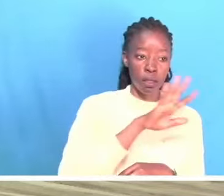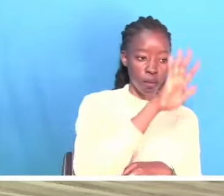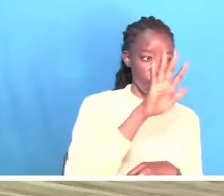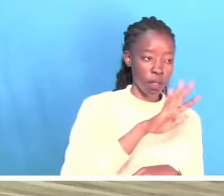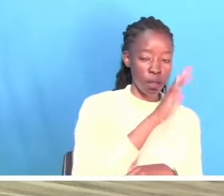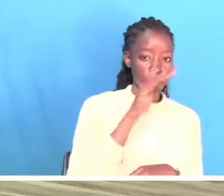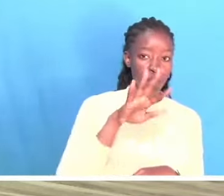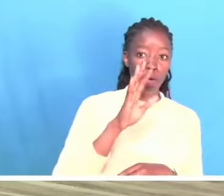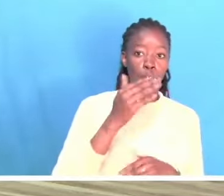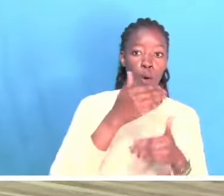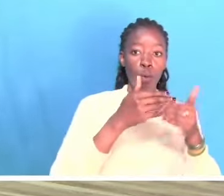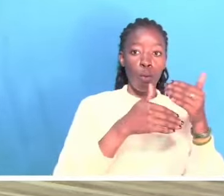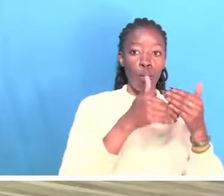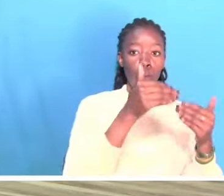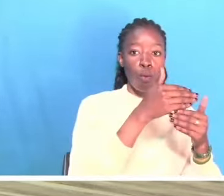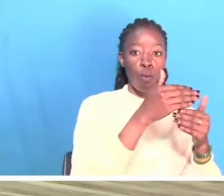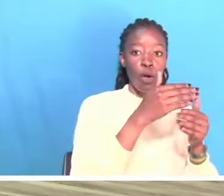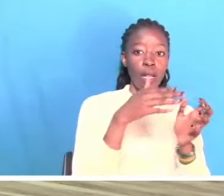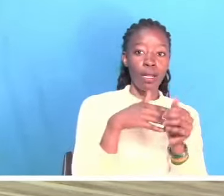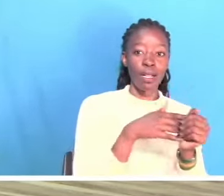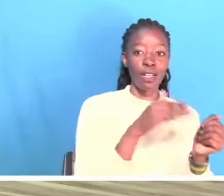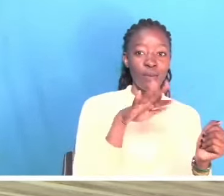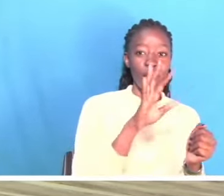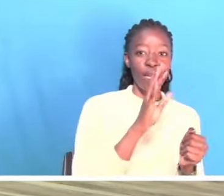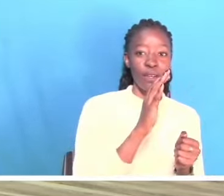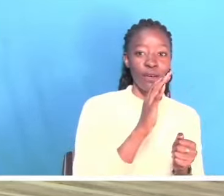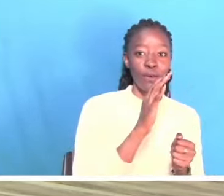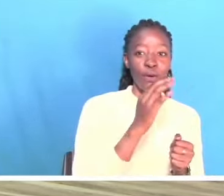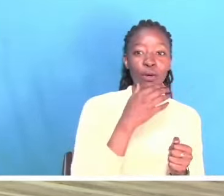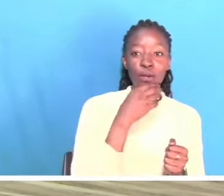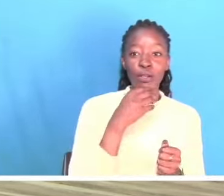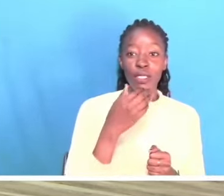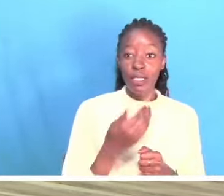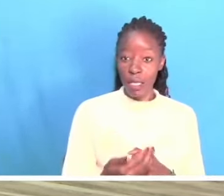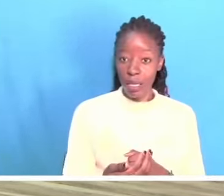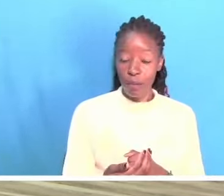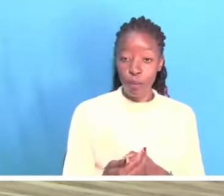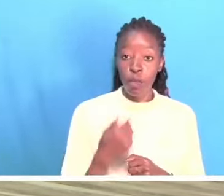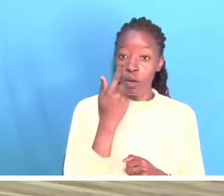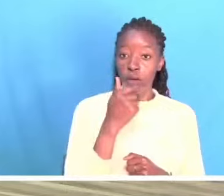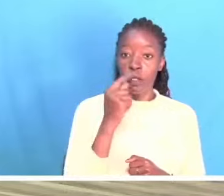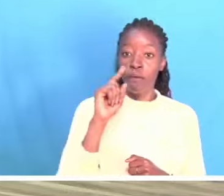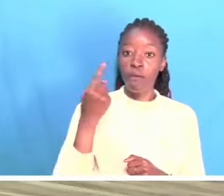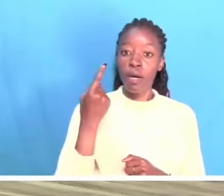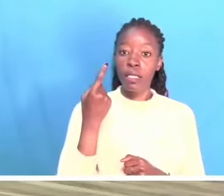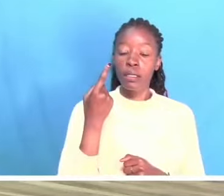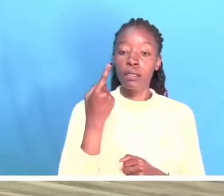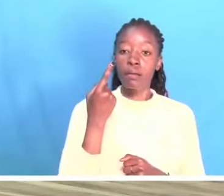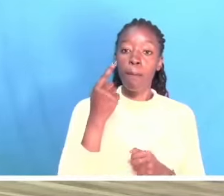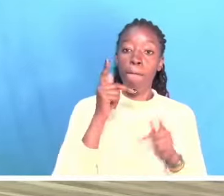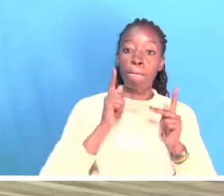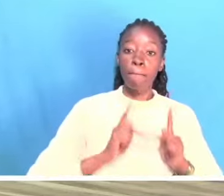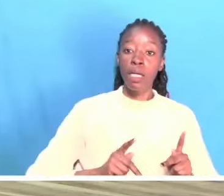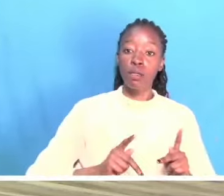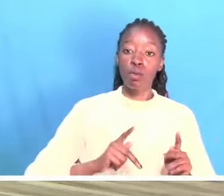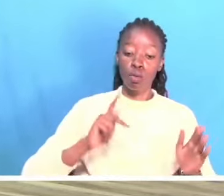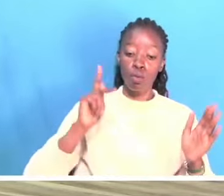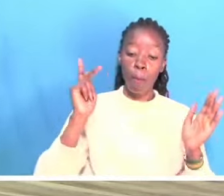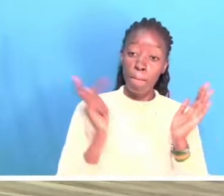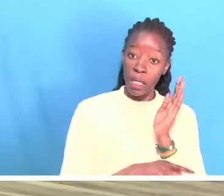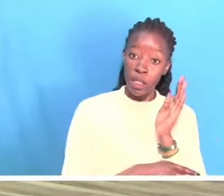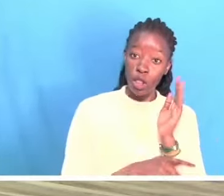led by your son, who should be the first person to punish? It's your own son who knows the rules of the house, isn't